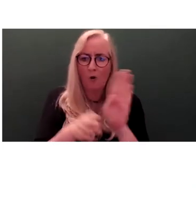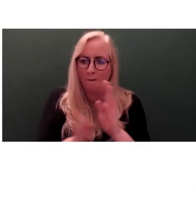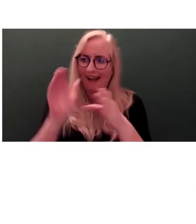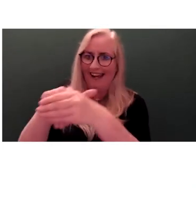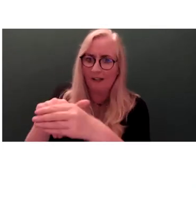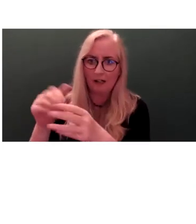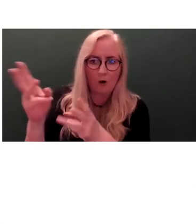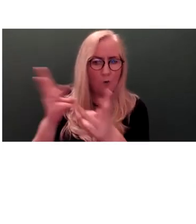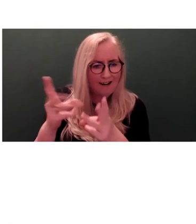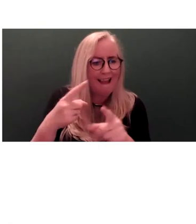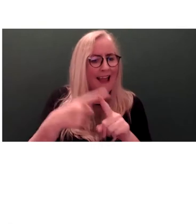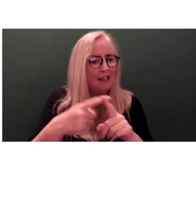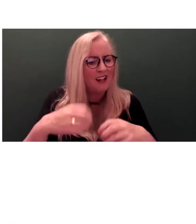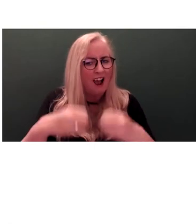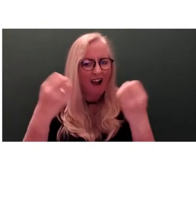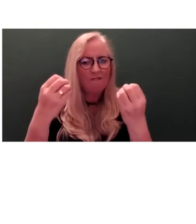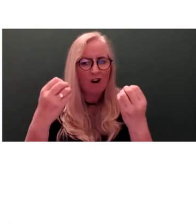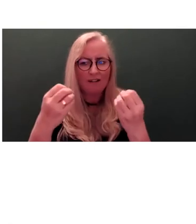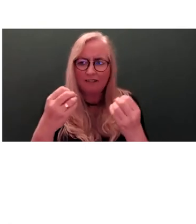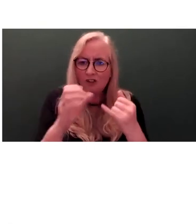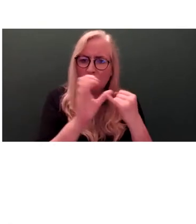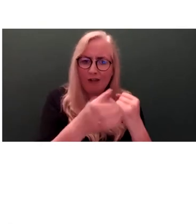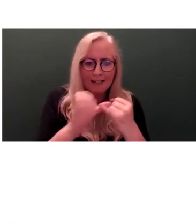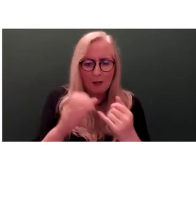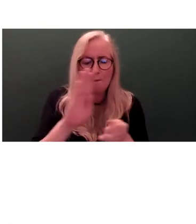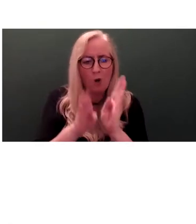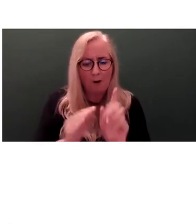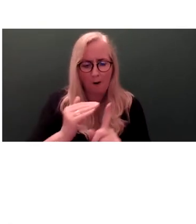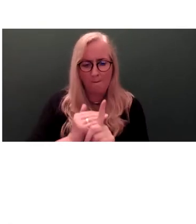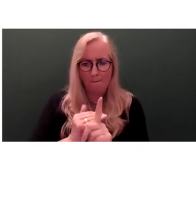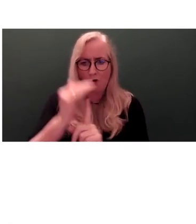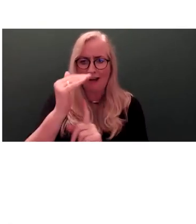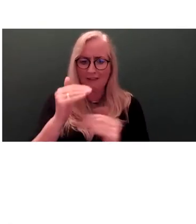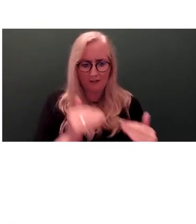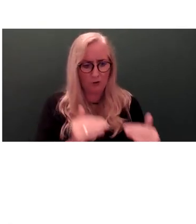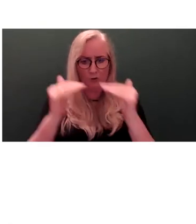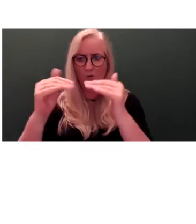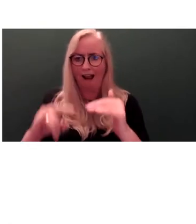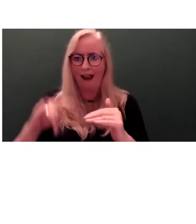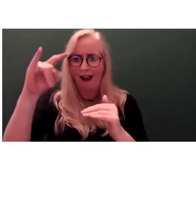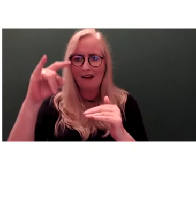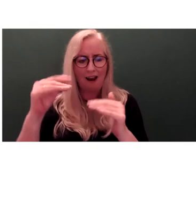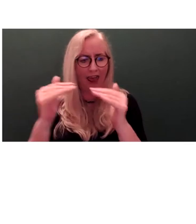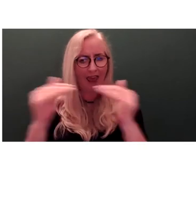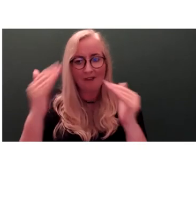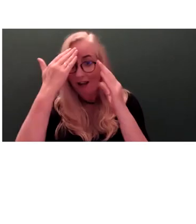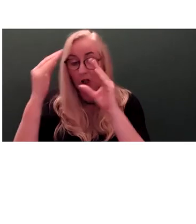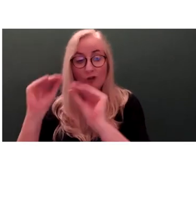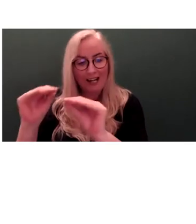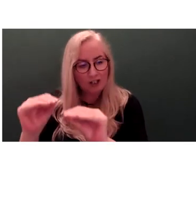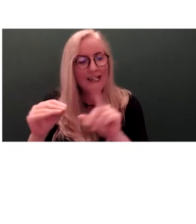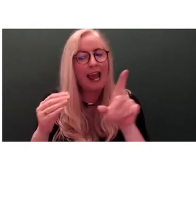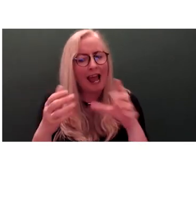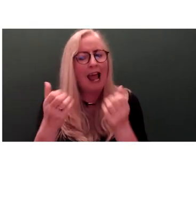even offering those opportunities to progress to higher education. There's an evaluation of that